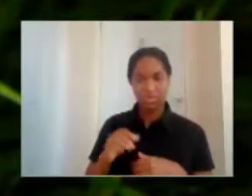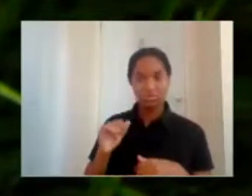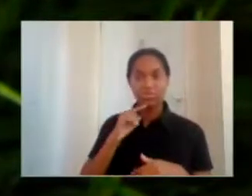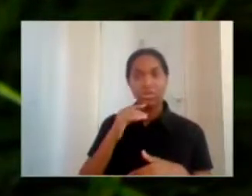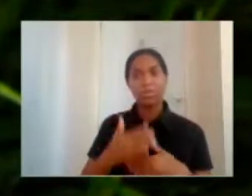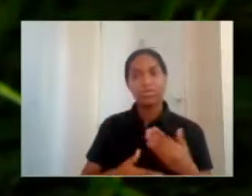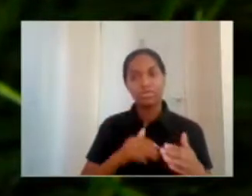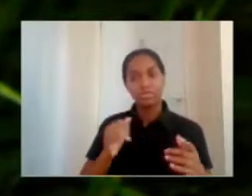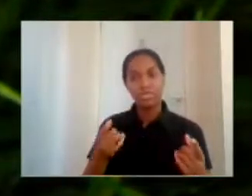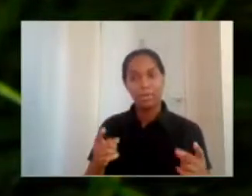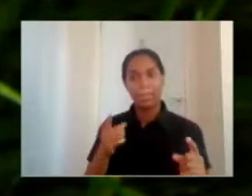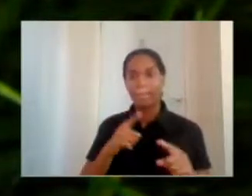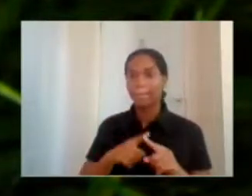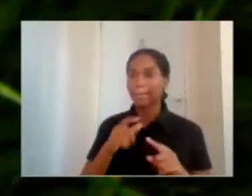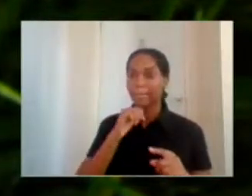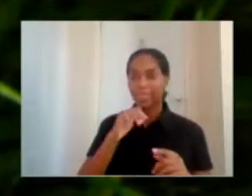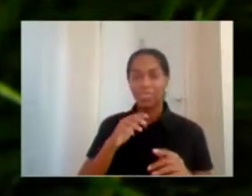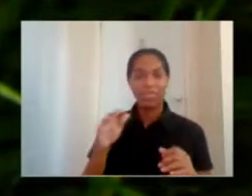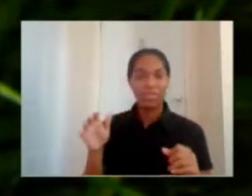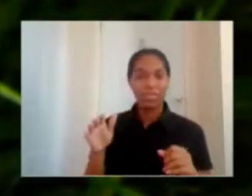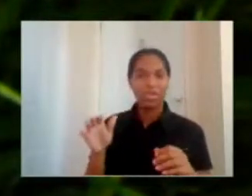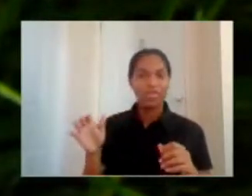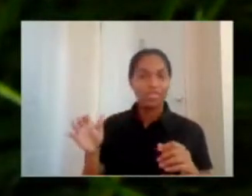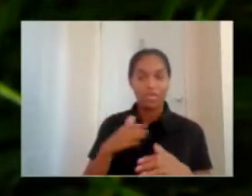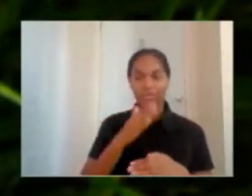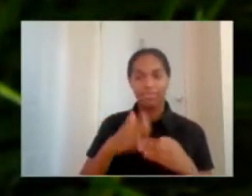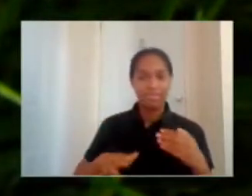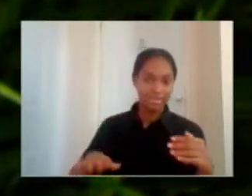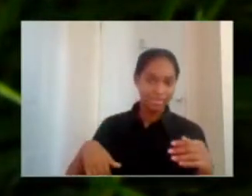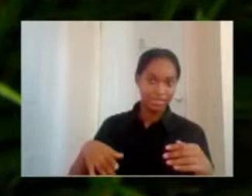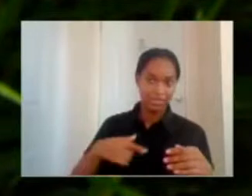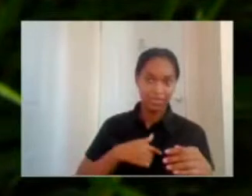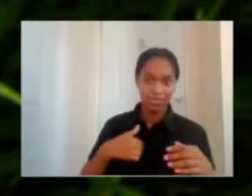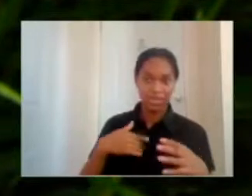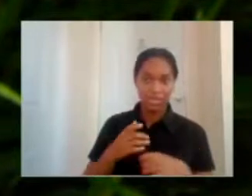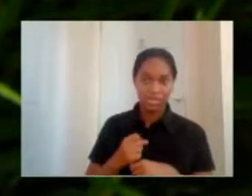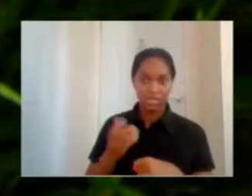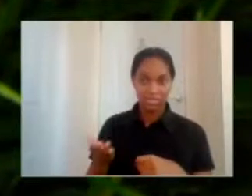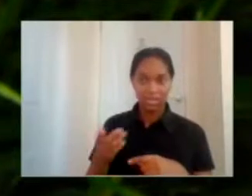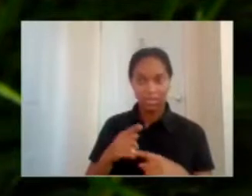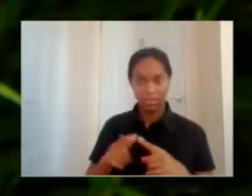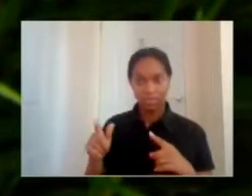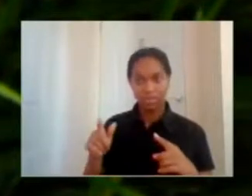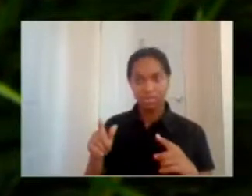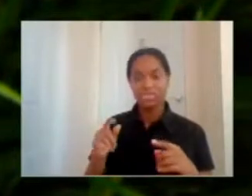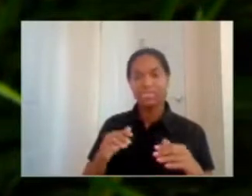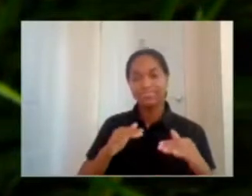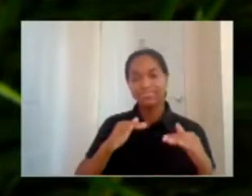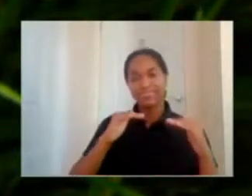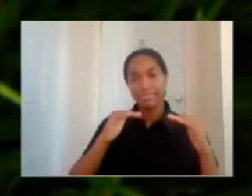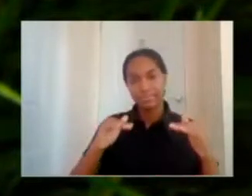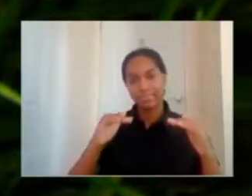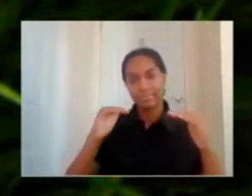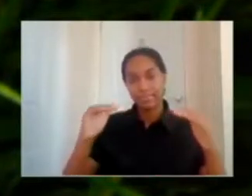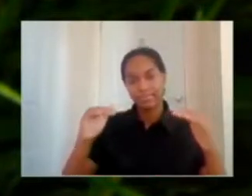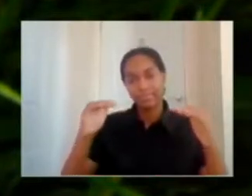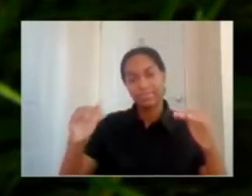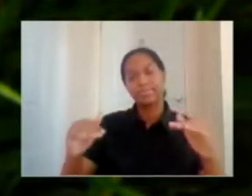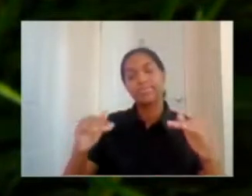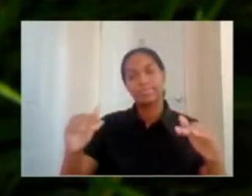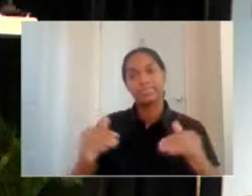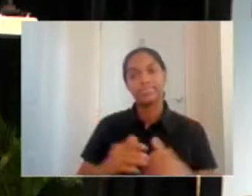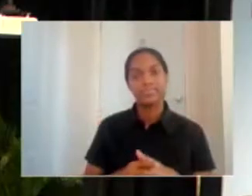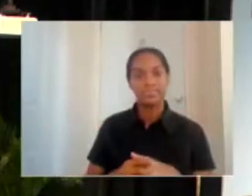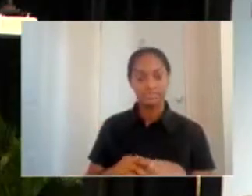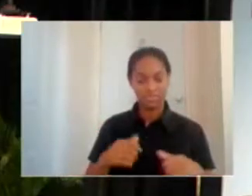going on, but it's not complete yet. So we're getting there, but it's step by step. Yeah. And Bob and